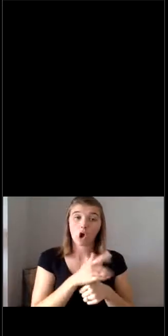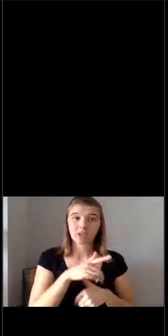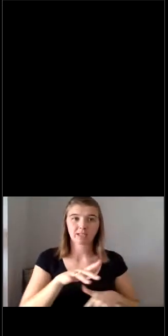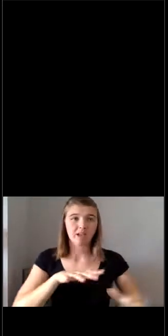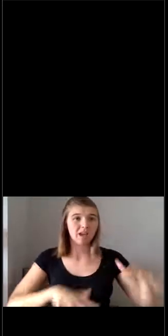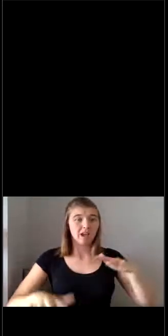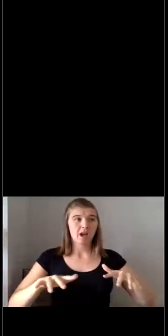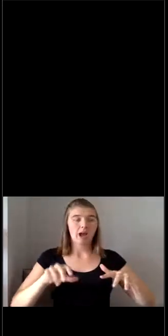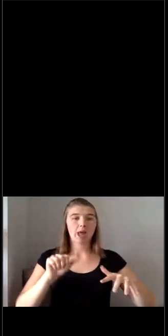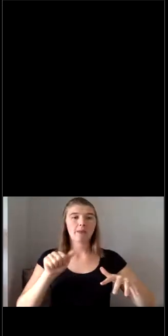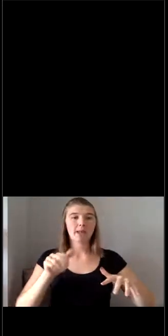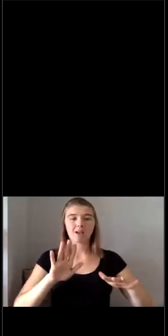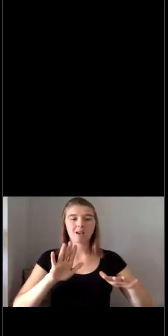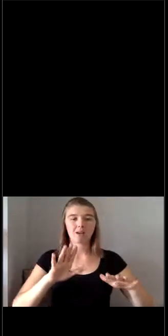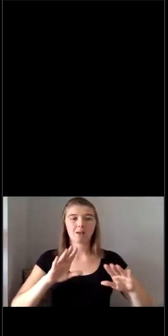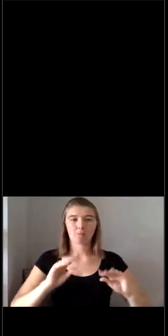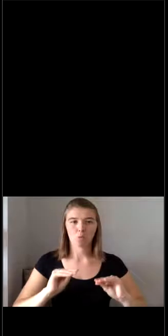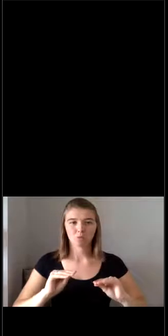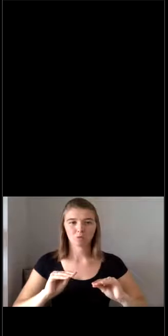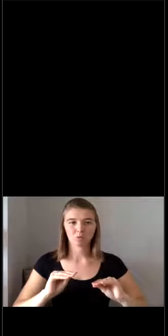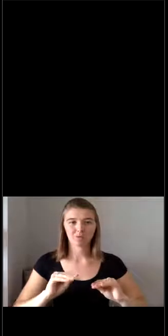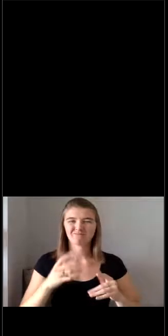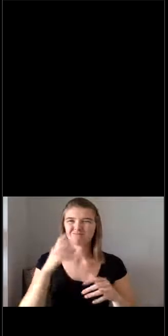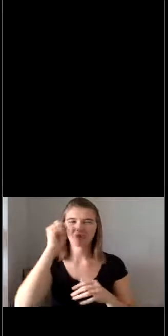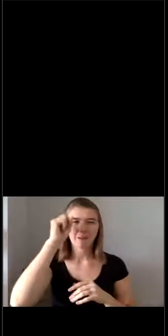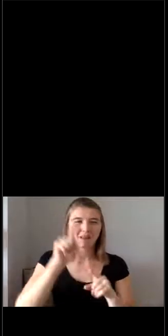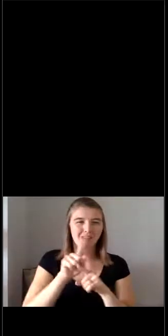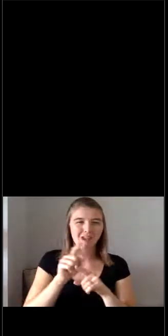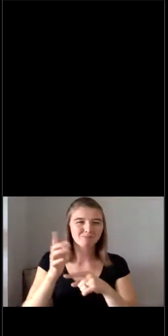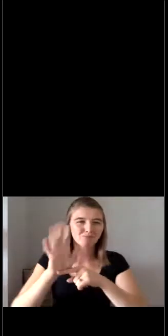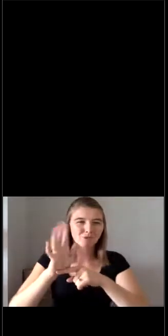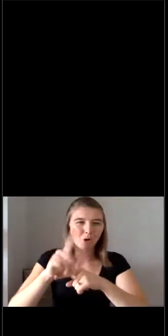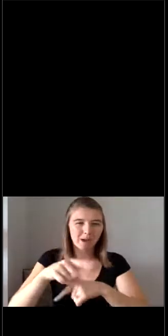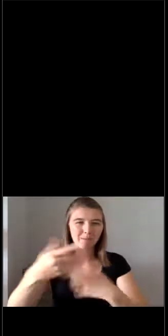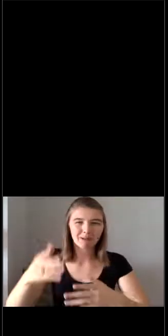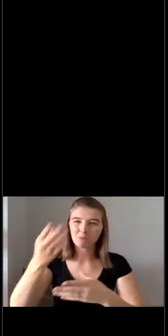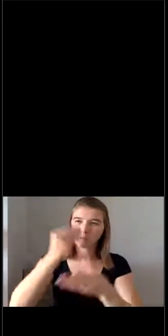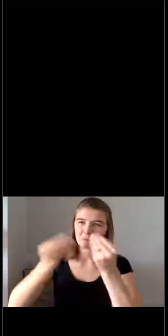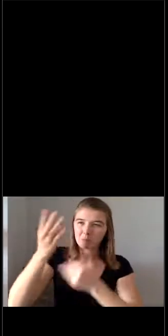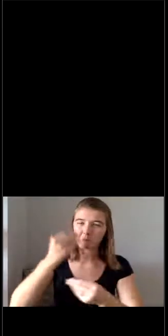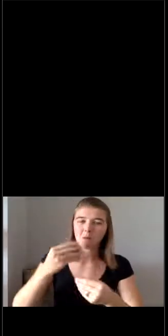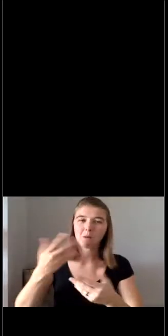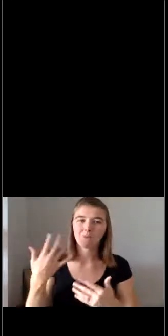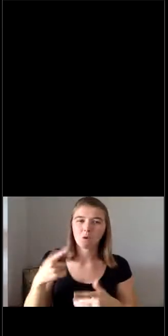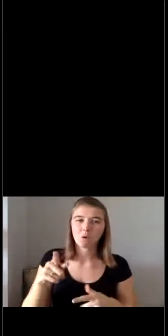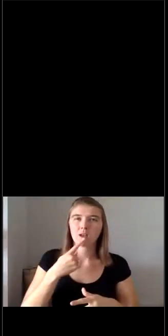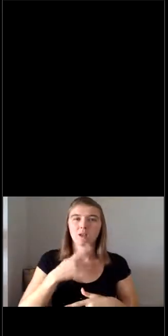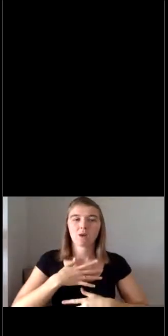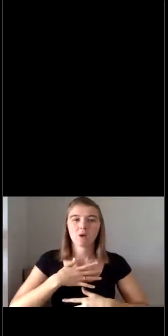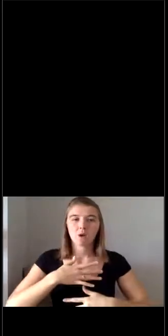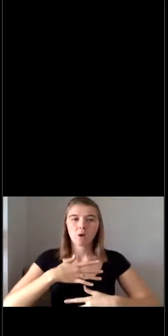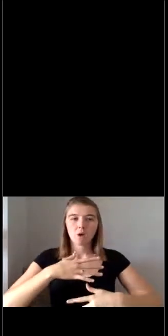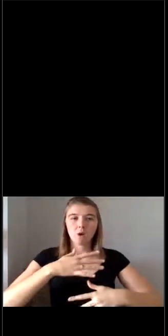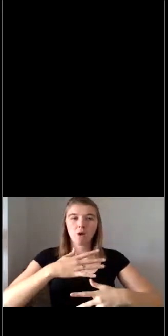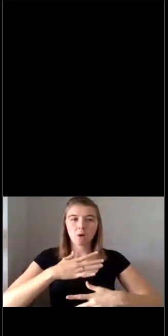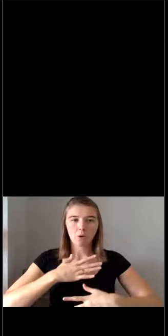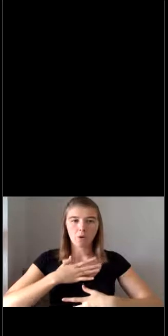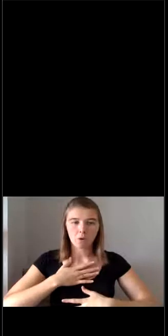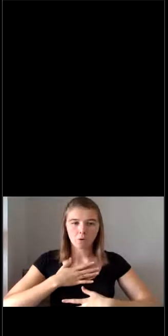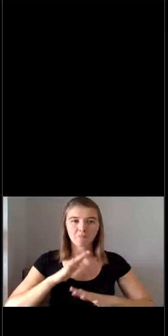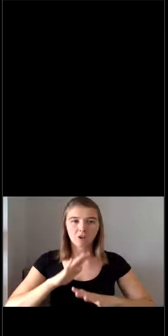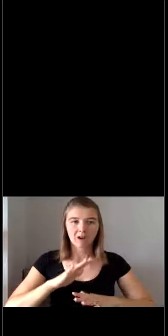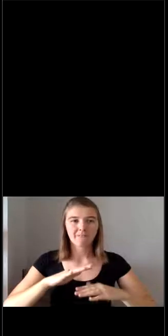and he remembered what he'd seen on some kind of sea rescue program, which was just to take some slow breaths and then just try and float on the water